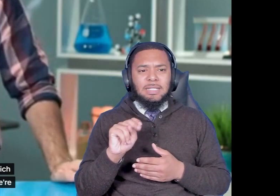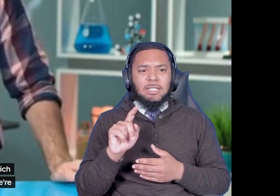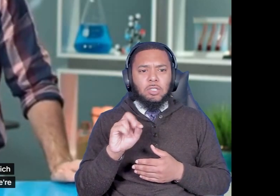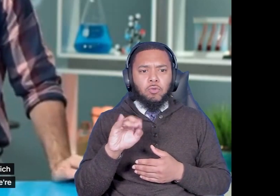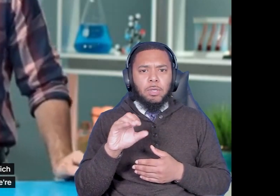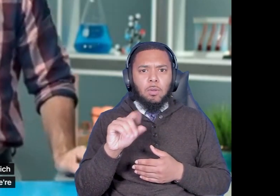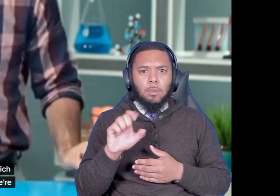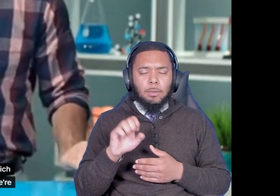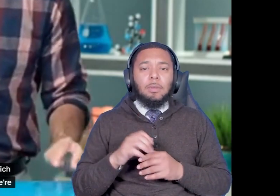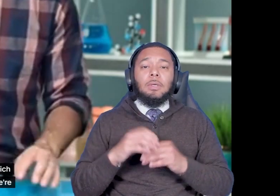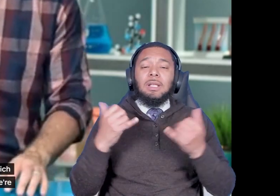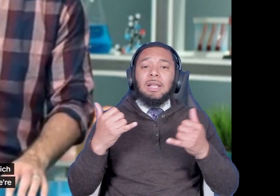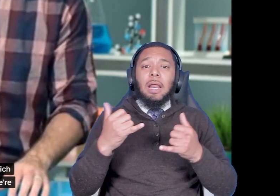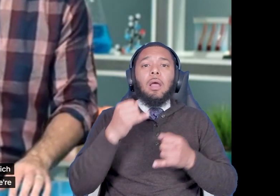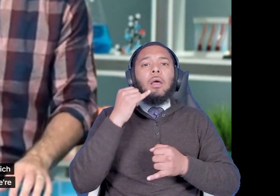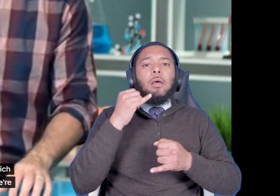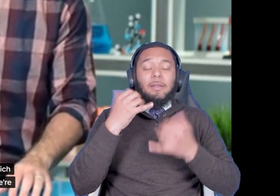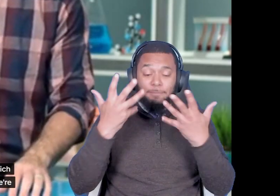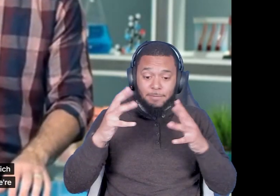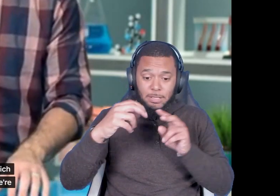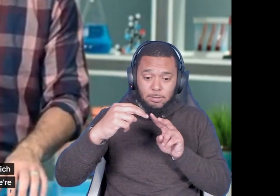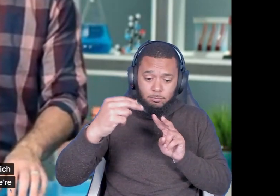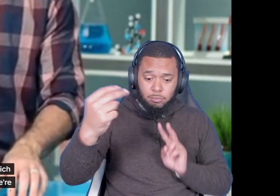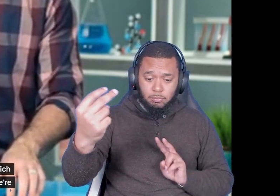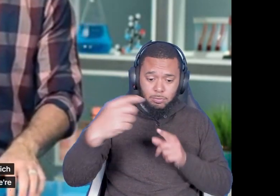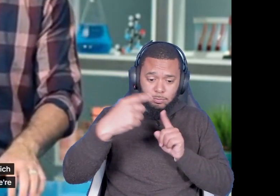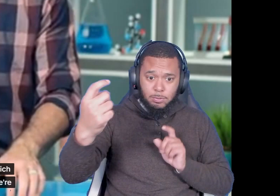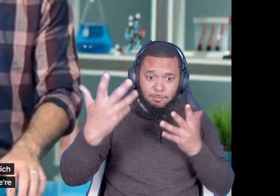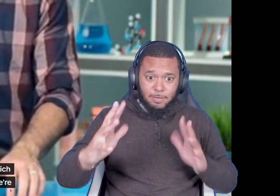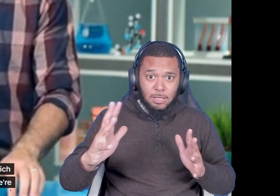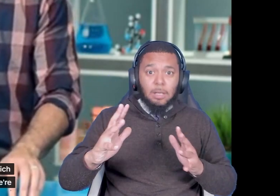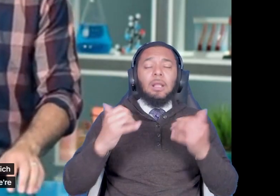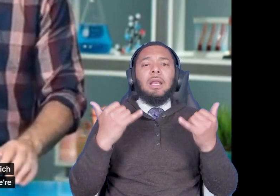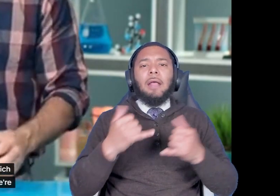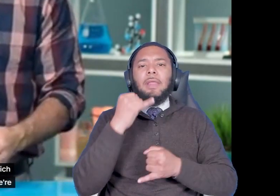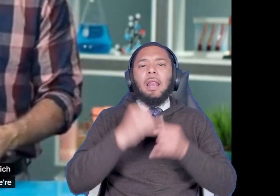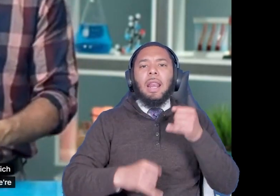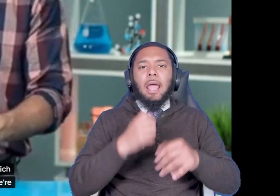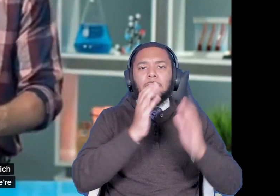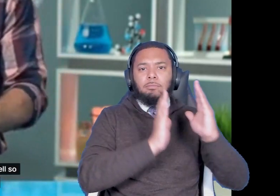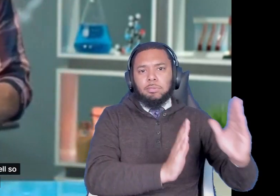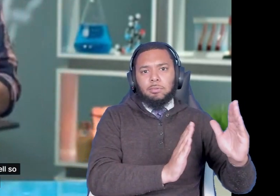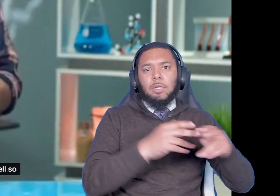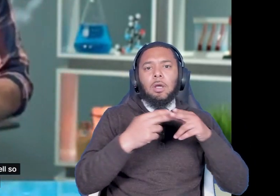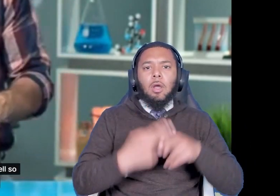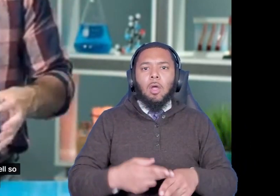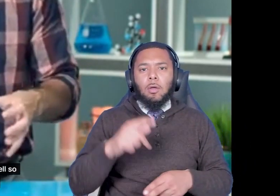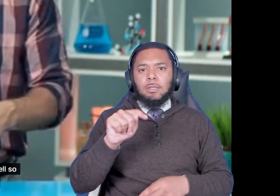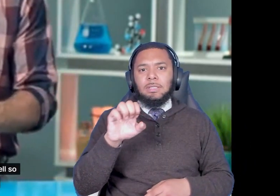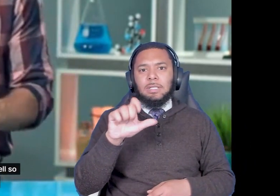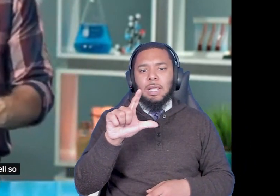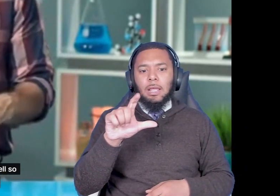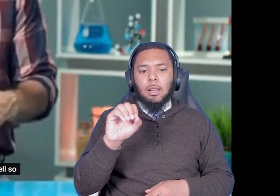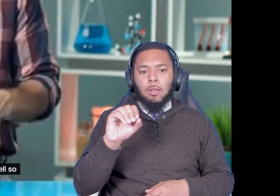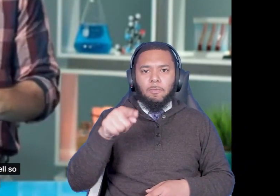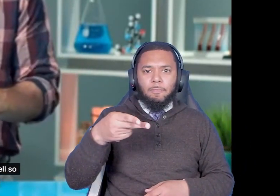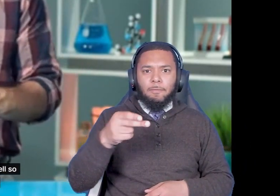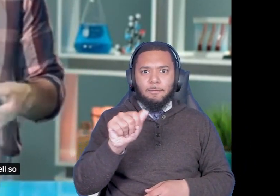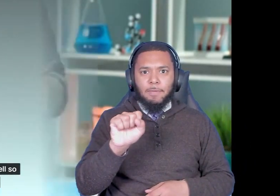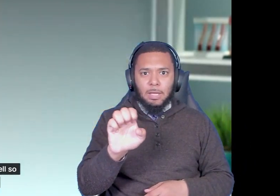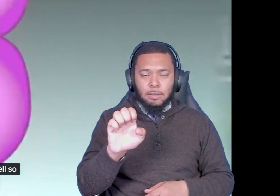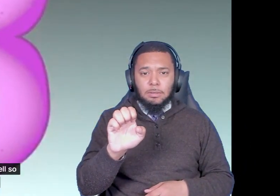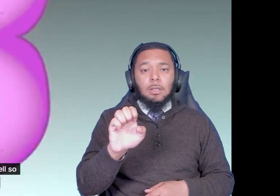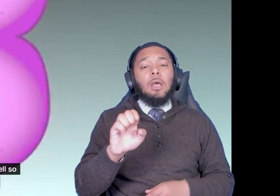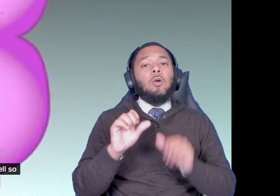last phase of mitosis, which is referred to as telophase. We're going to continue to elongate